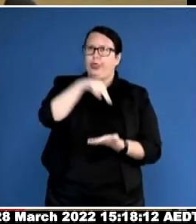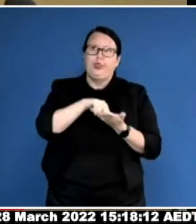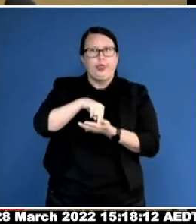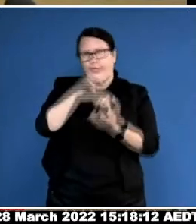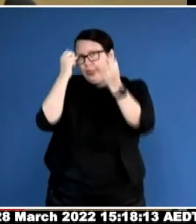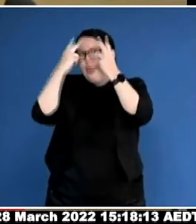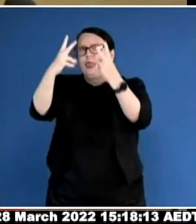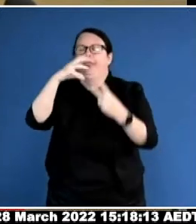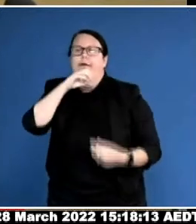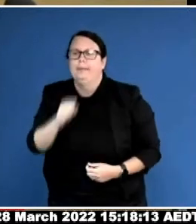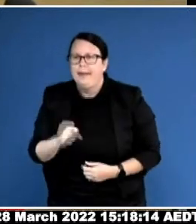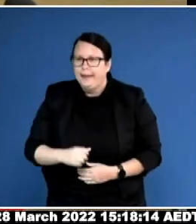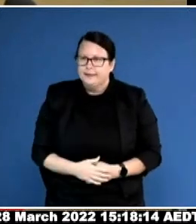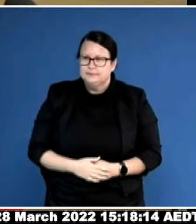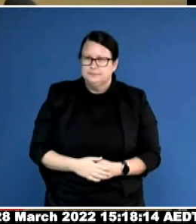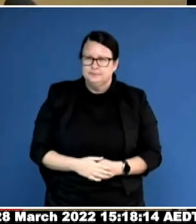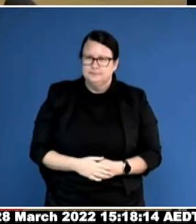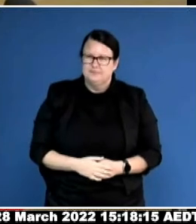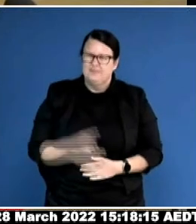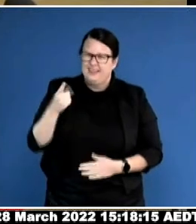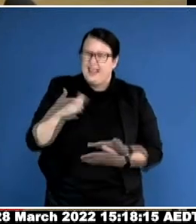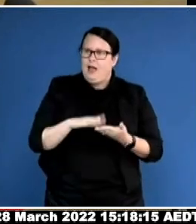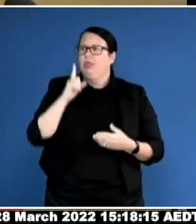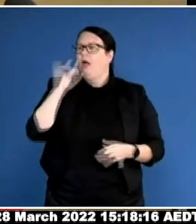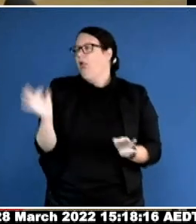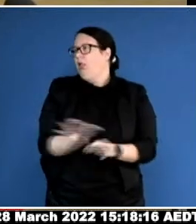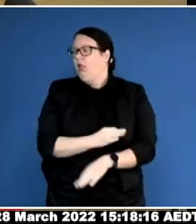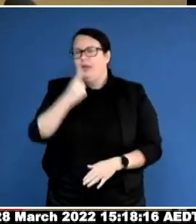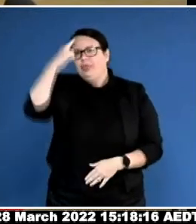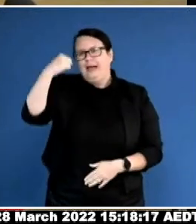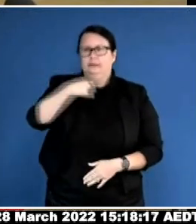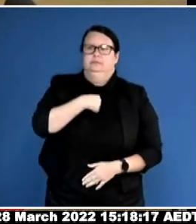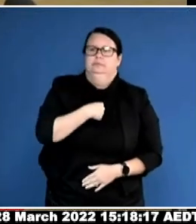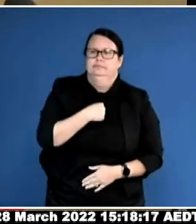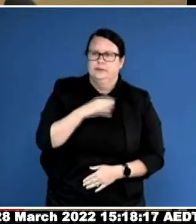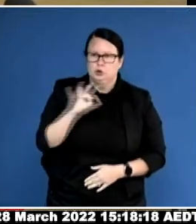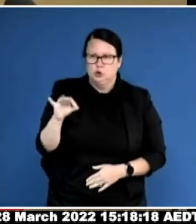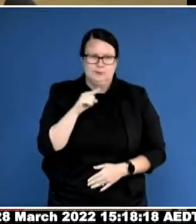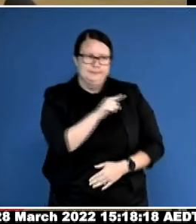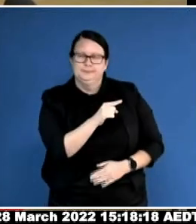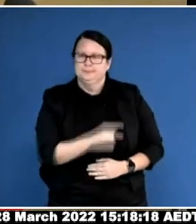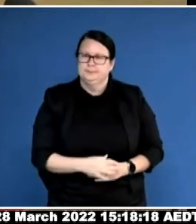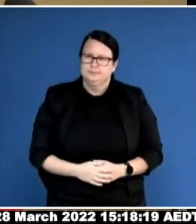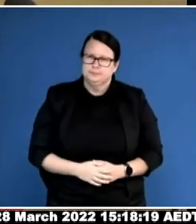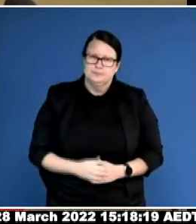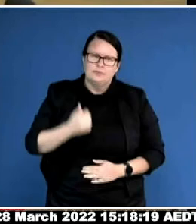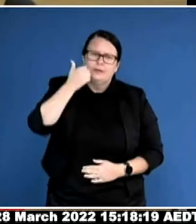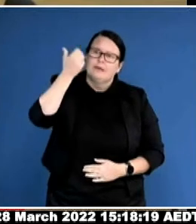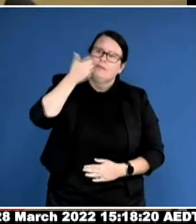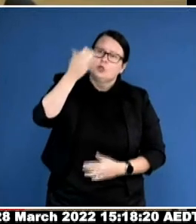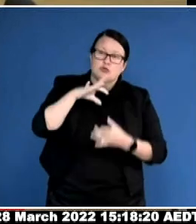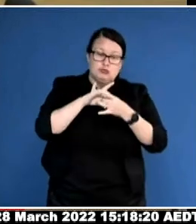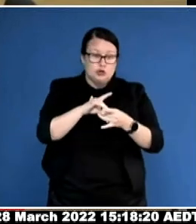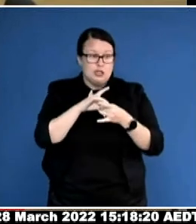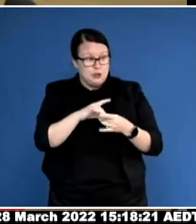with this guy. I think that's how it was masked over. In future relationships, I excused